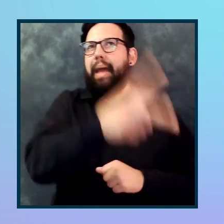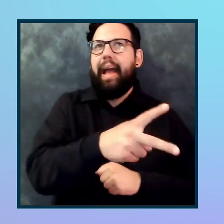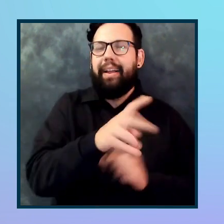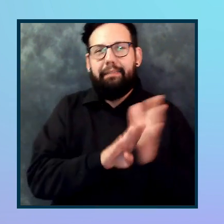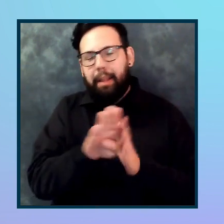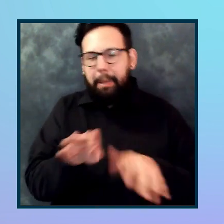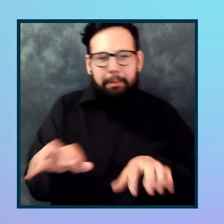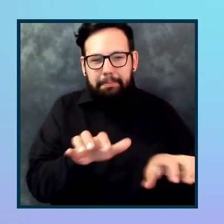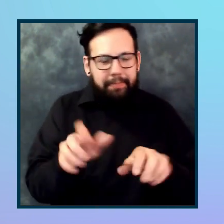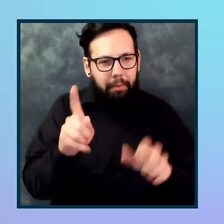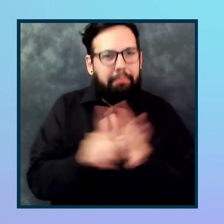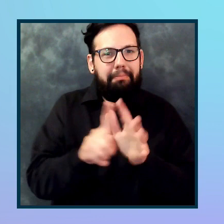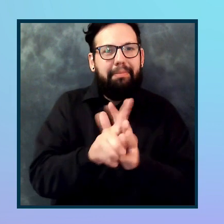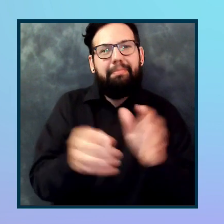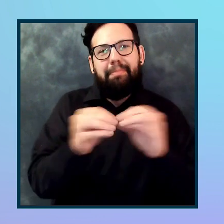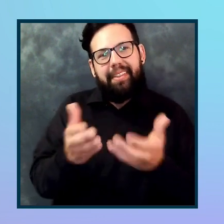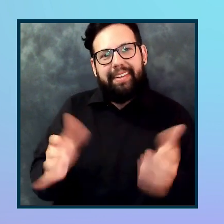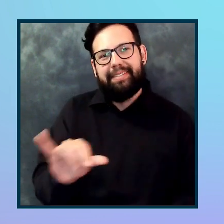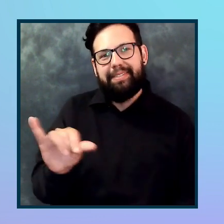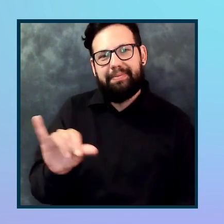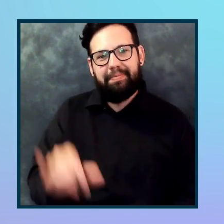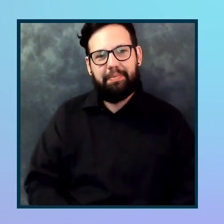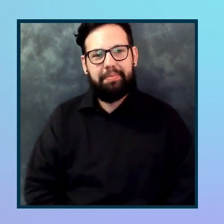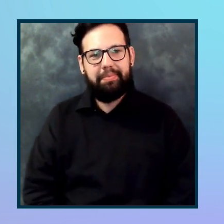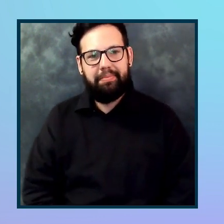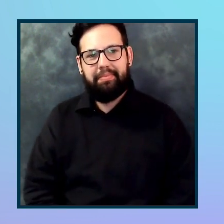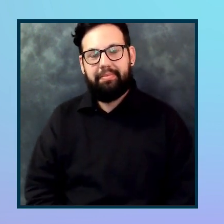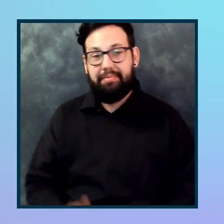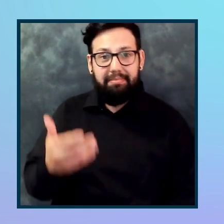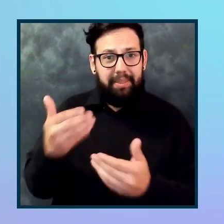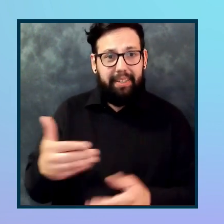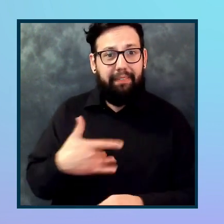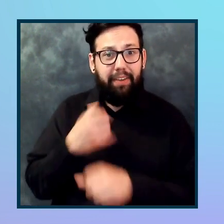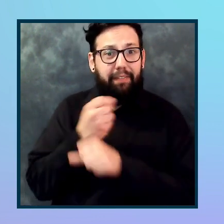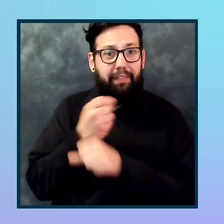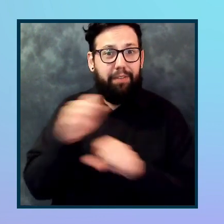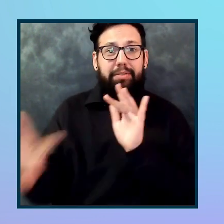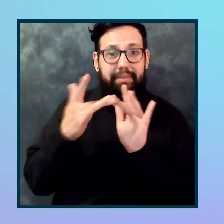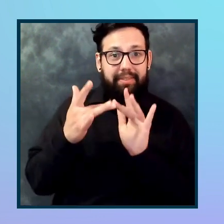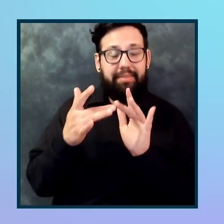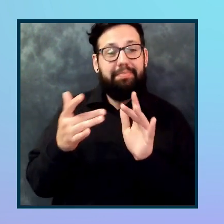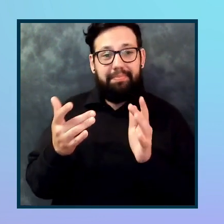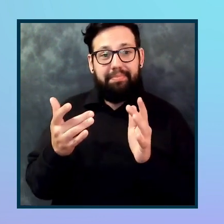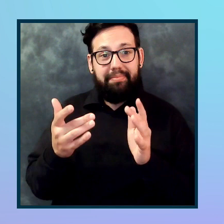think of a few things. Of course. So, yeah. Again, feel free to, shoot me a message and I can